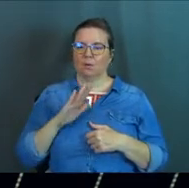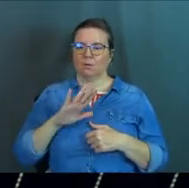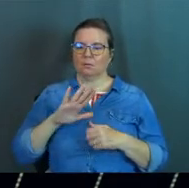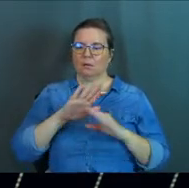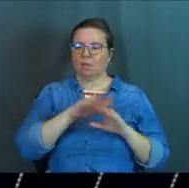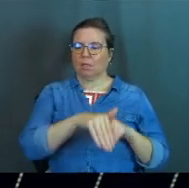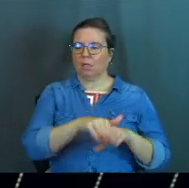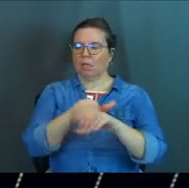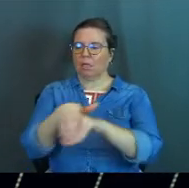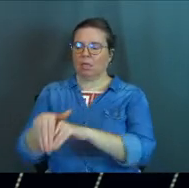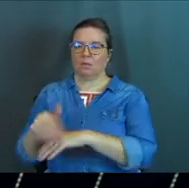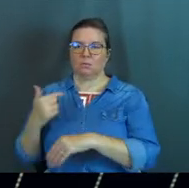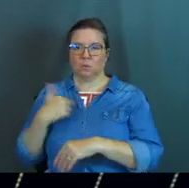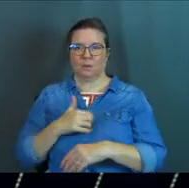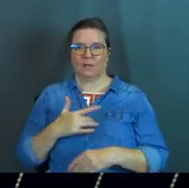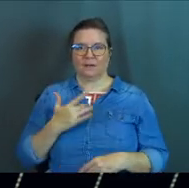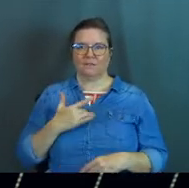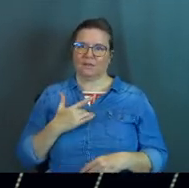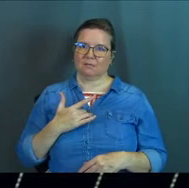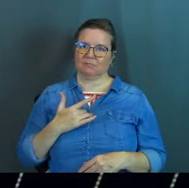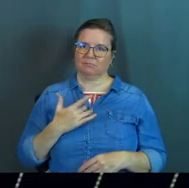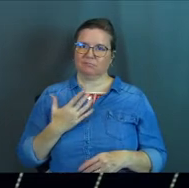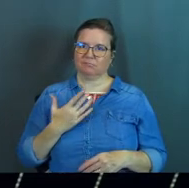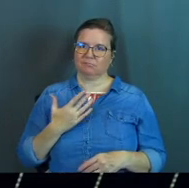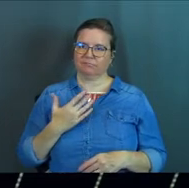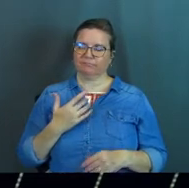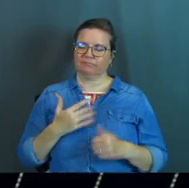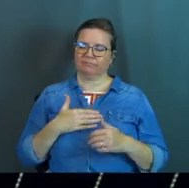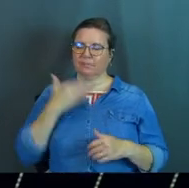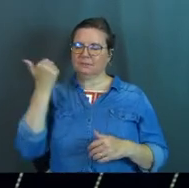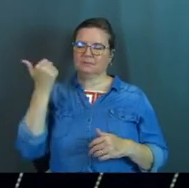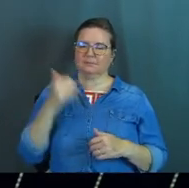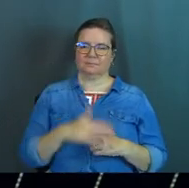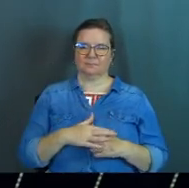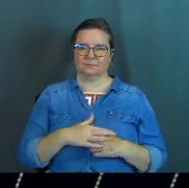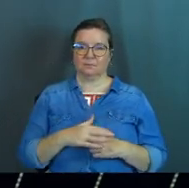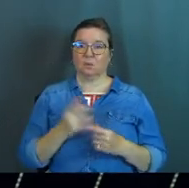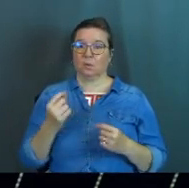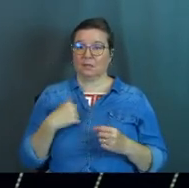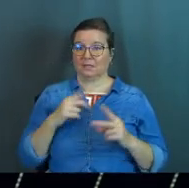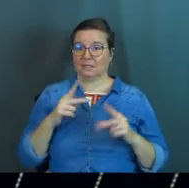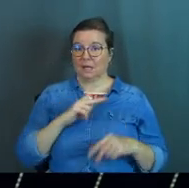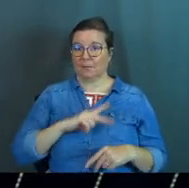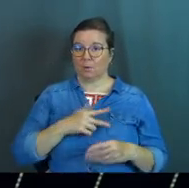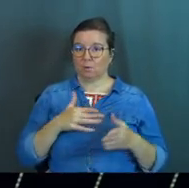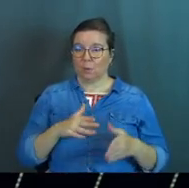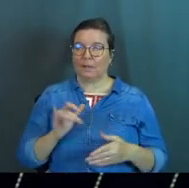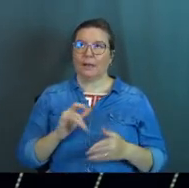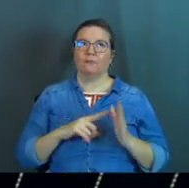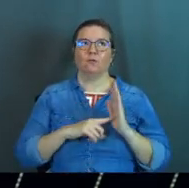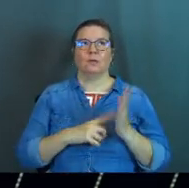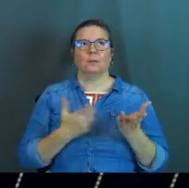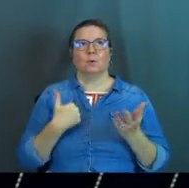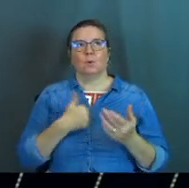other people down so that we can feel superior. So we do this in personal ways, like